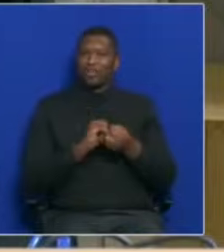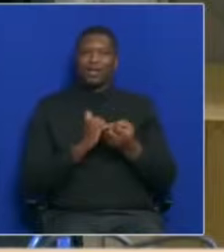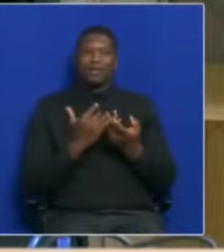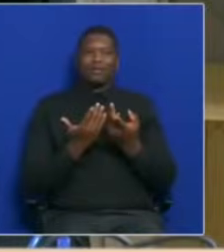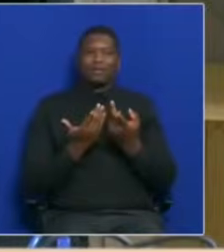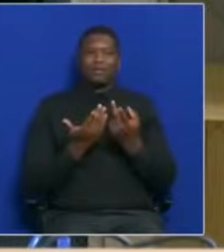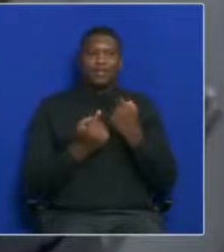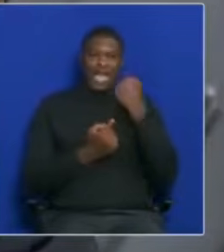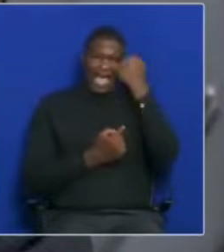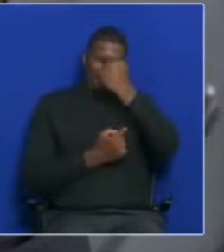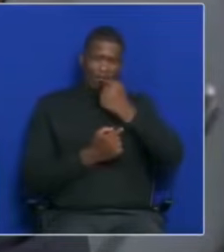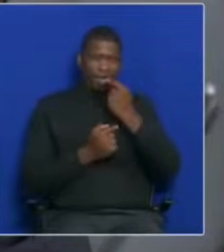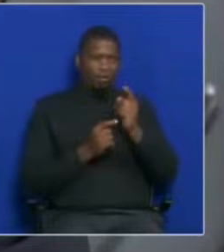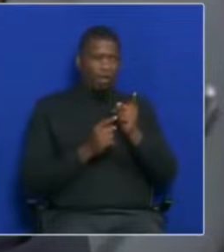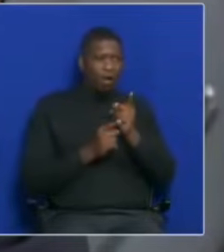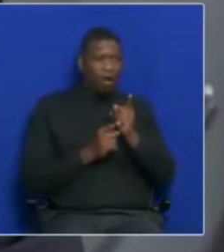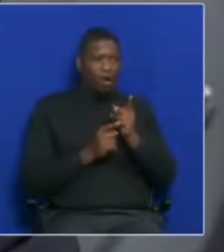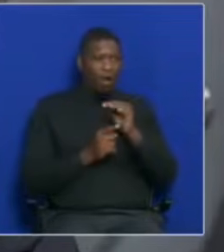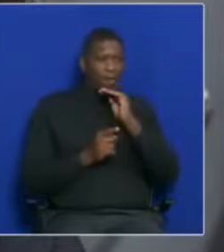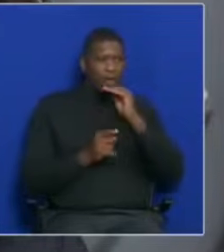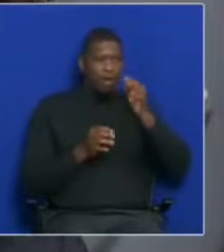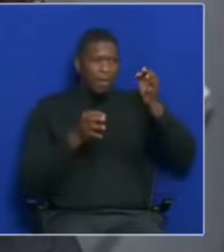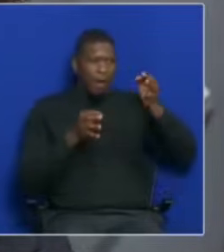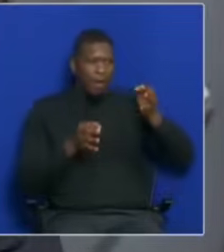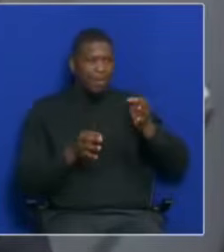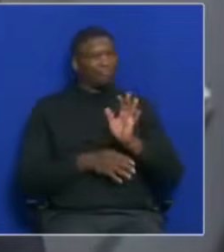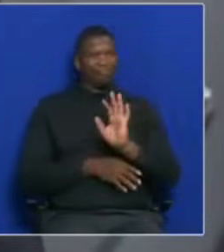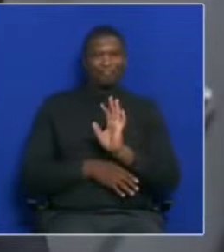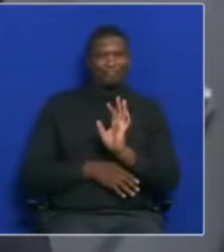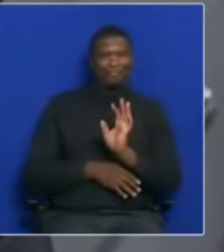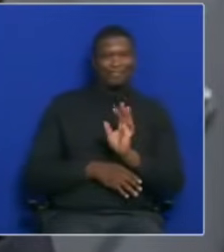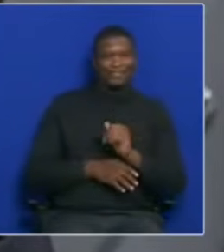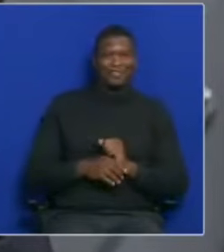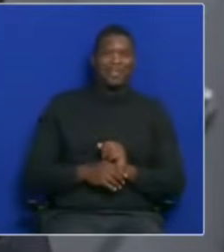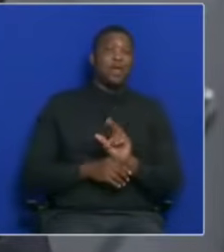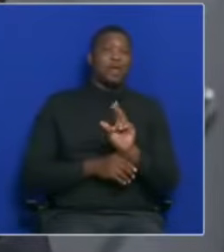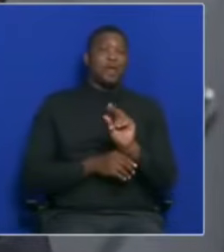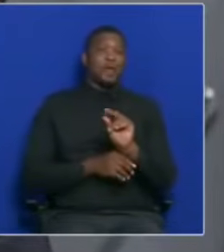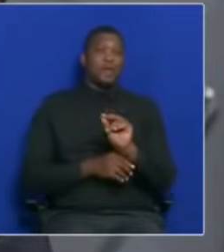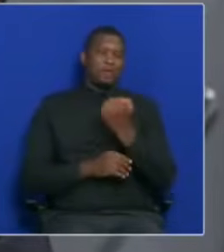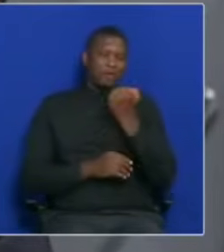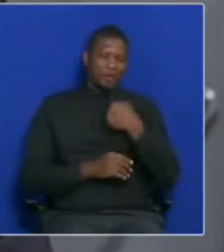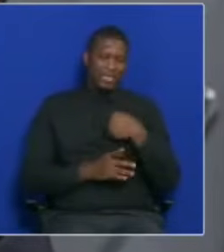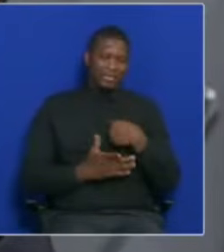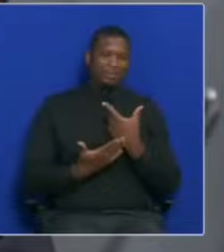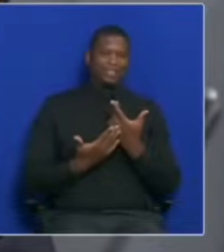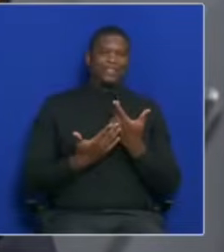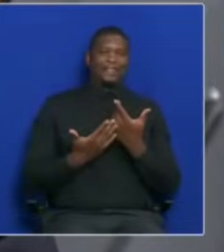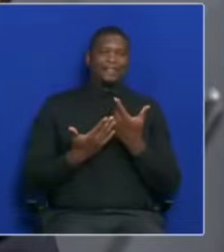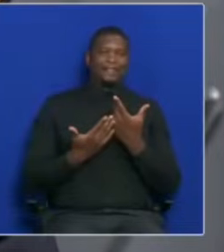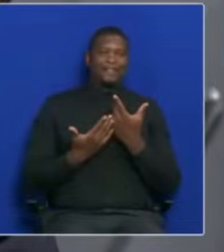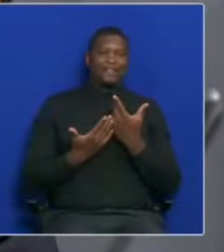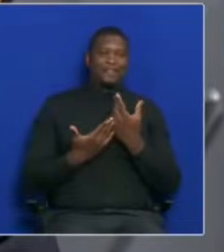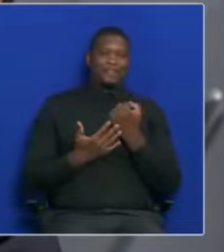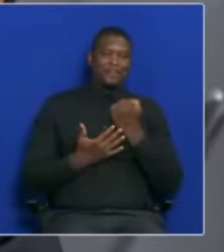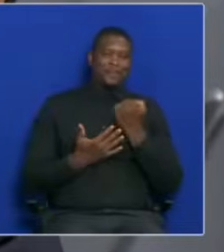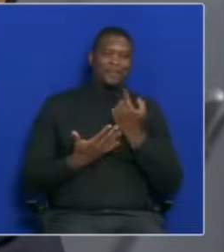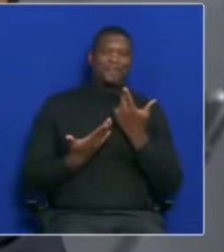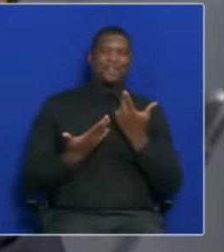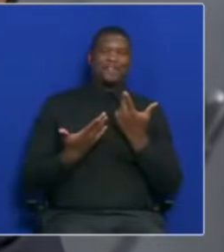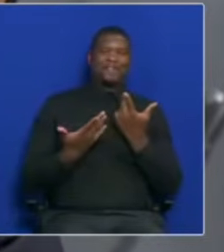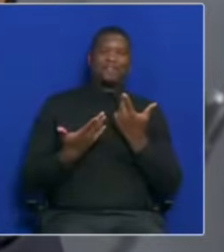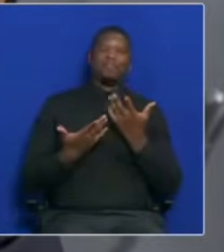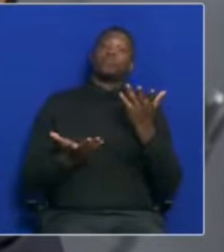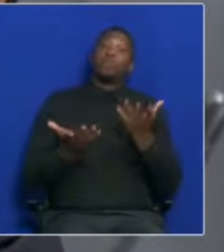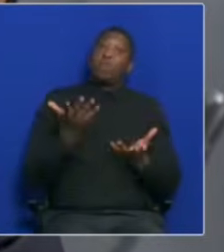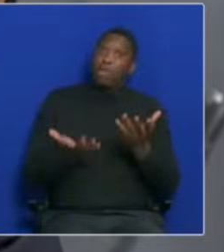make conclusions. No, I withdraw the remark, Chair, that perhaps what will remain